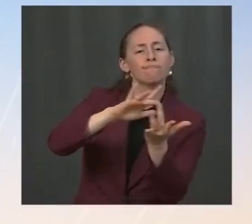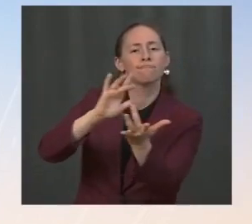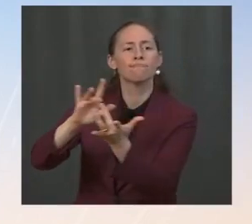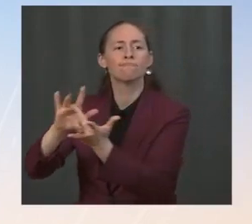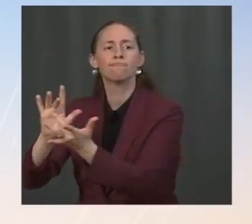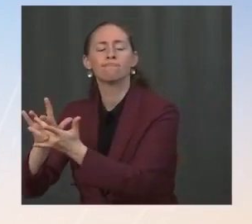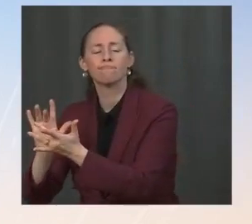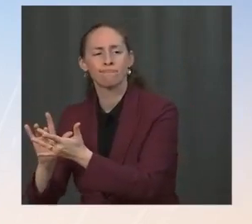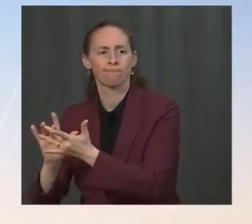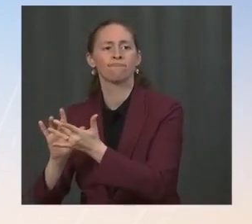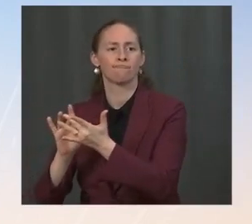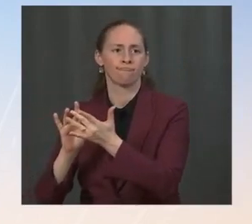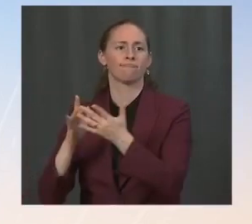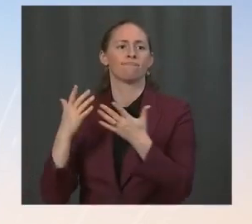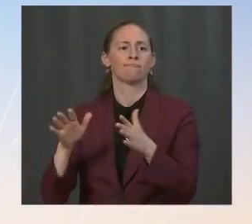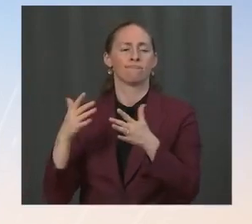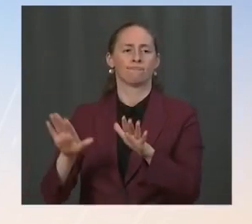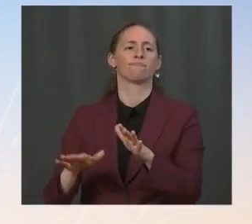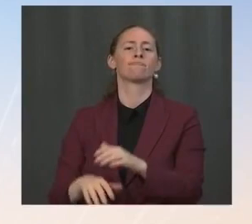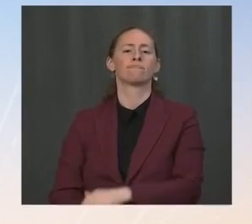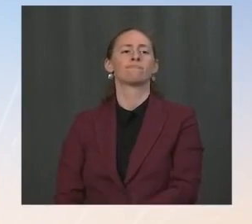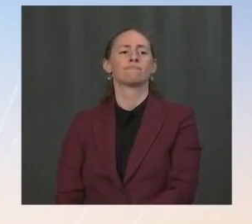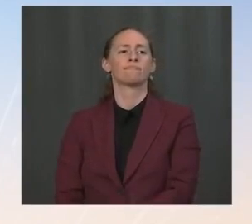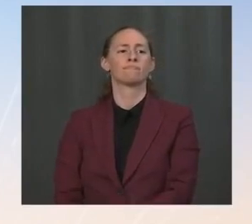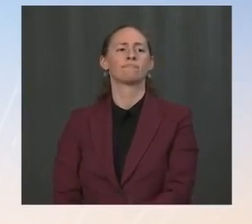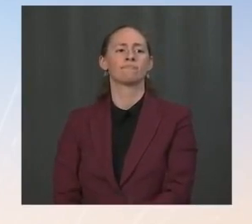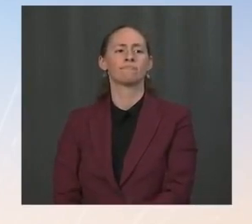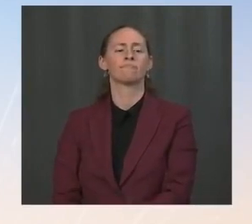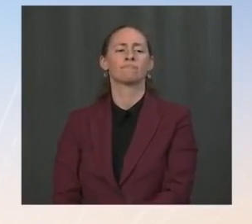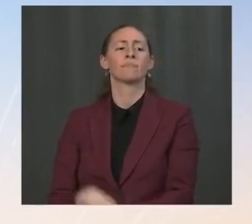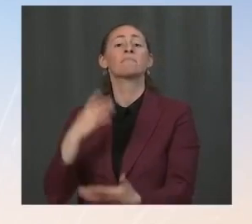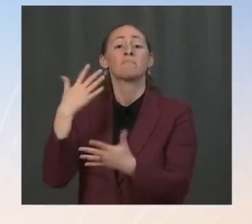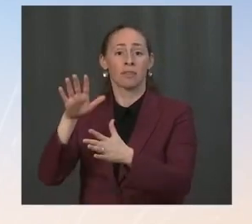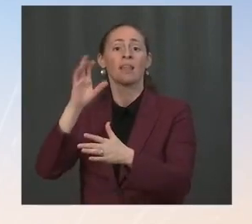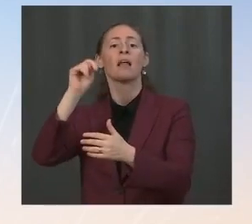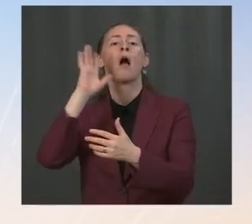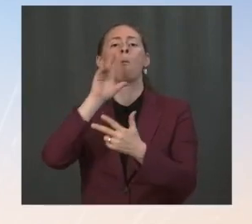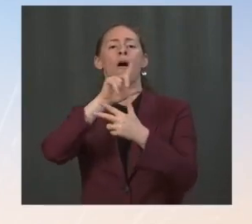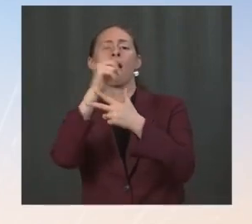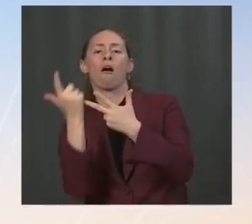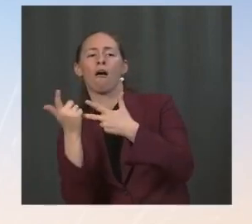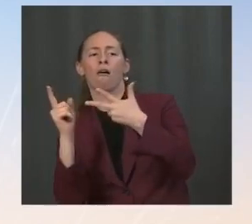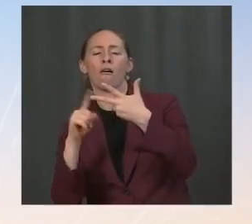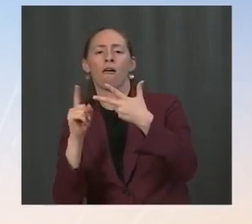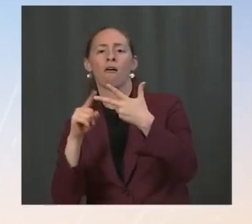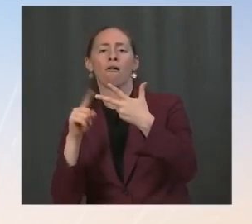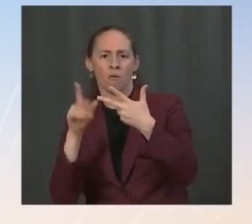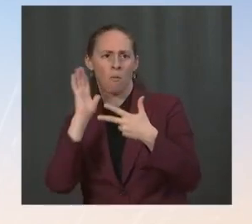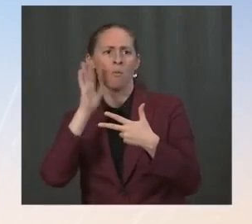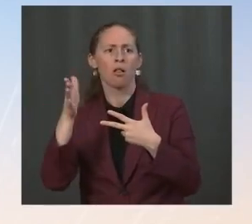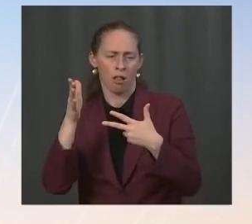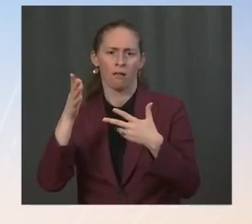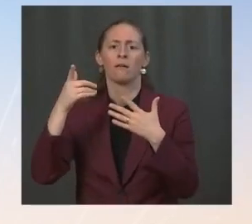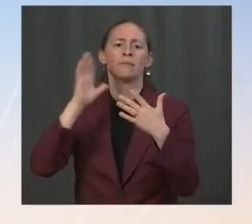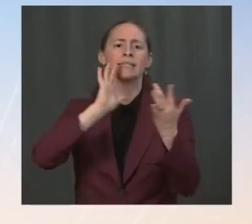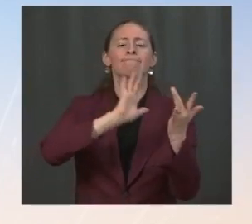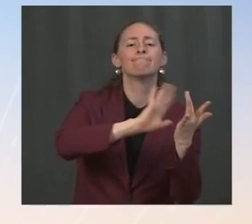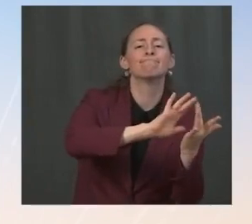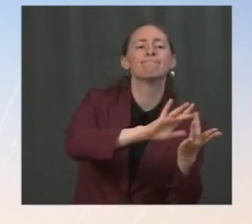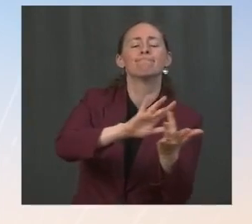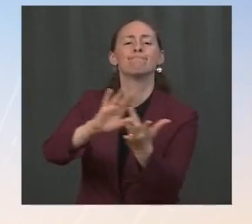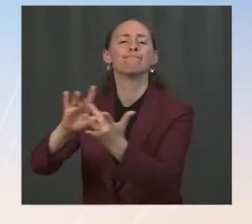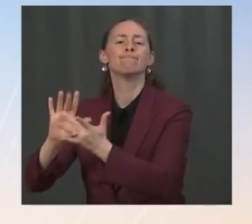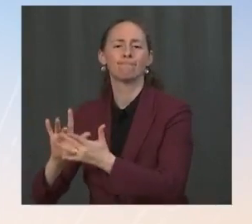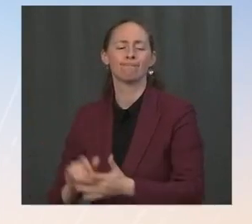consider and want to be a part of any means of honoring the lives that were lost today. Go ahead. Thank you, Jen. General McKenzie described this, one